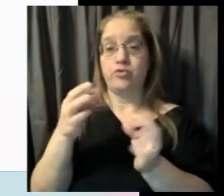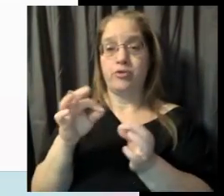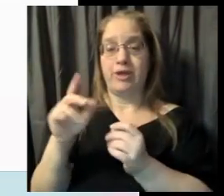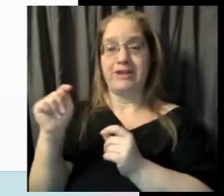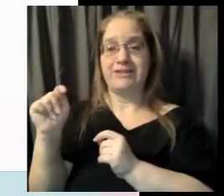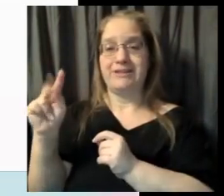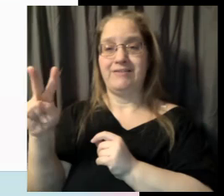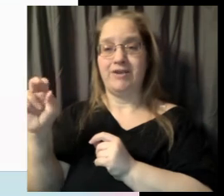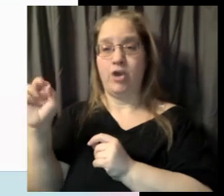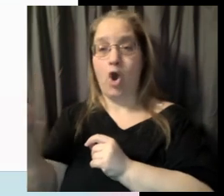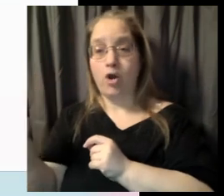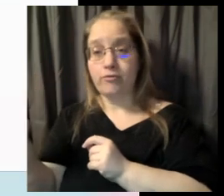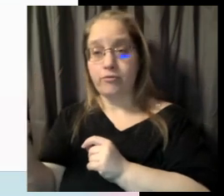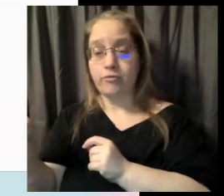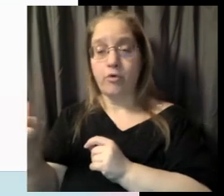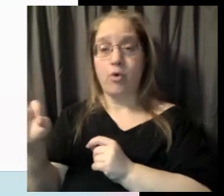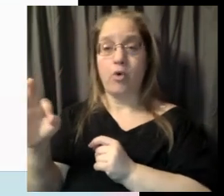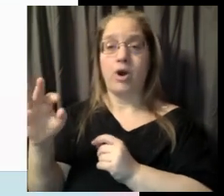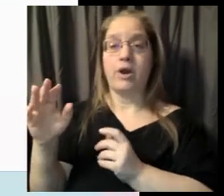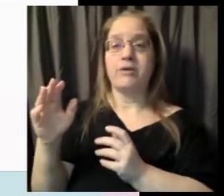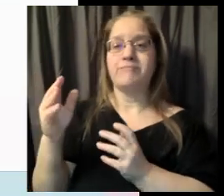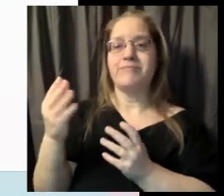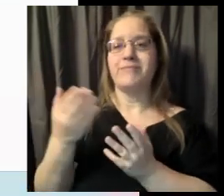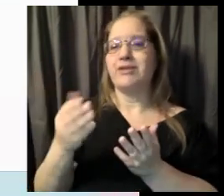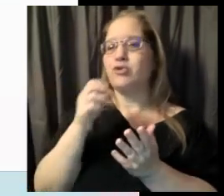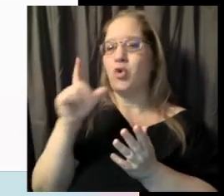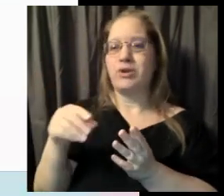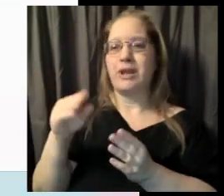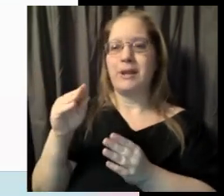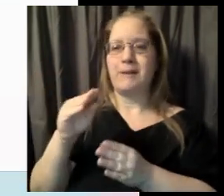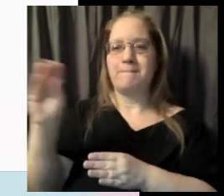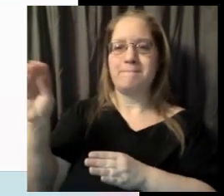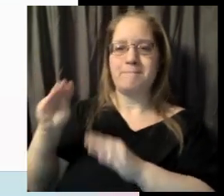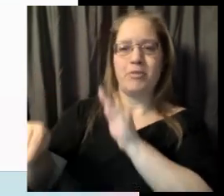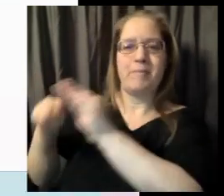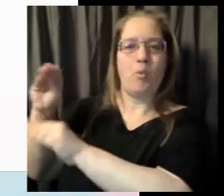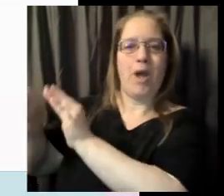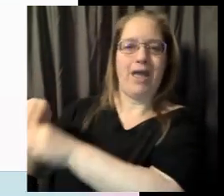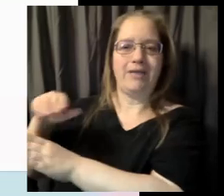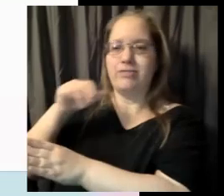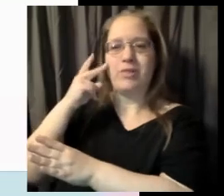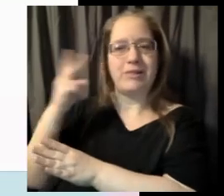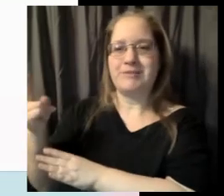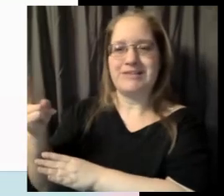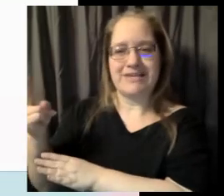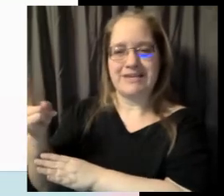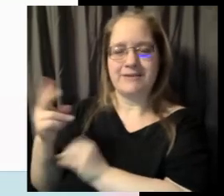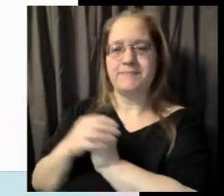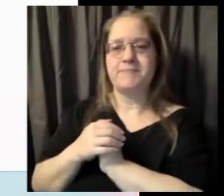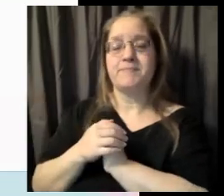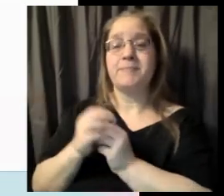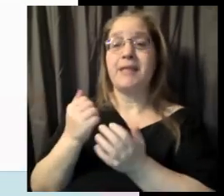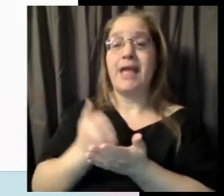off the TV or putting away unnecessary items that are within their view. This can help children to stay on